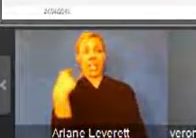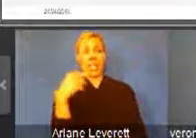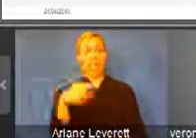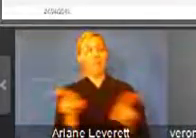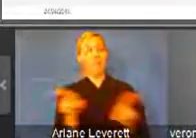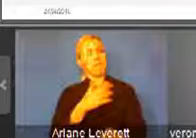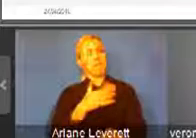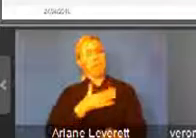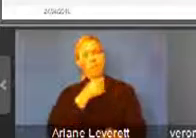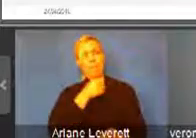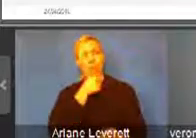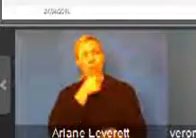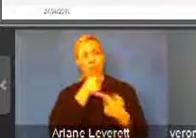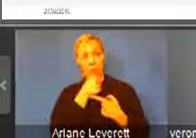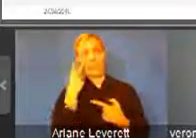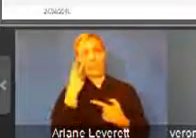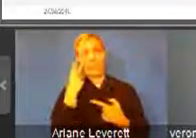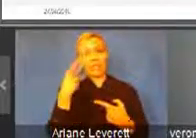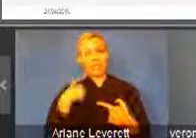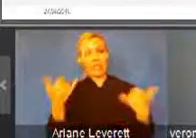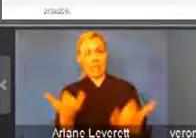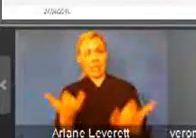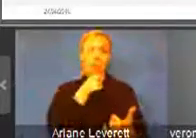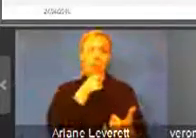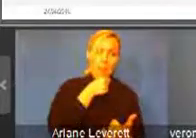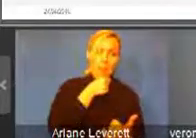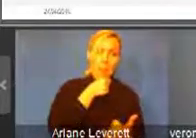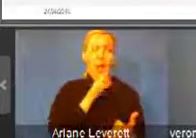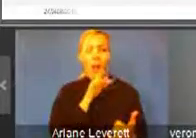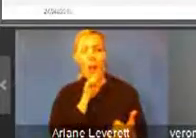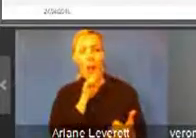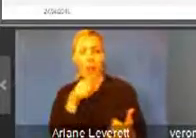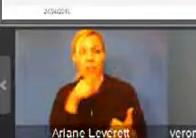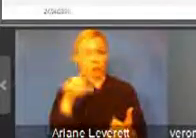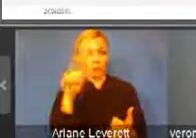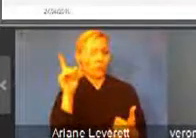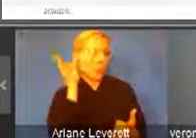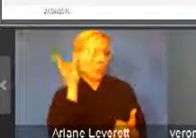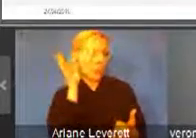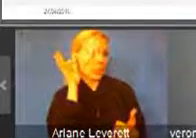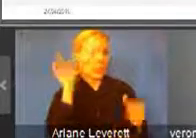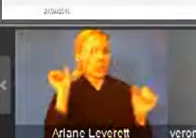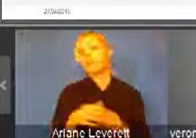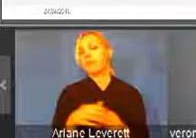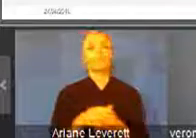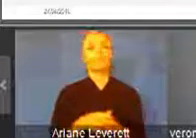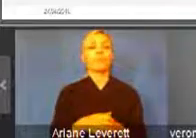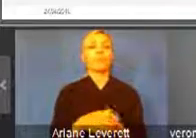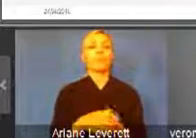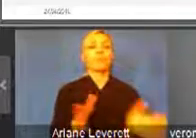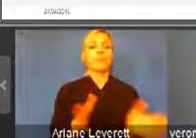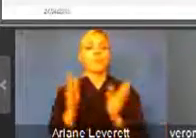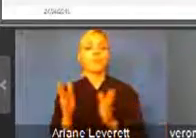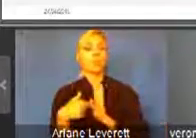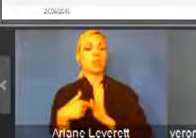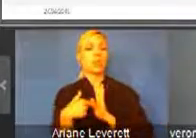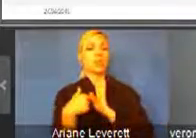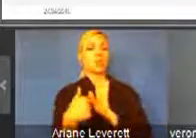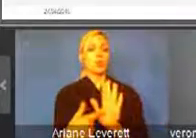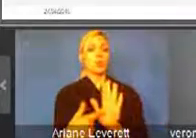microphone now, because I'm now speaking and everyone can hear me. So, and then I would like to show you